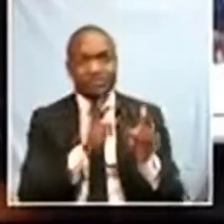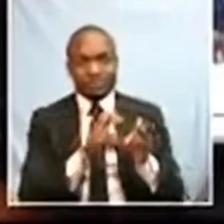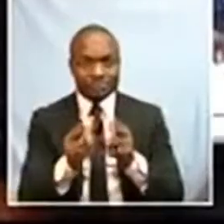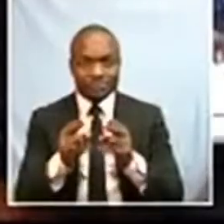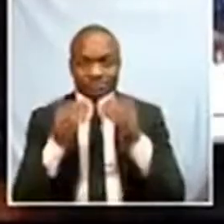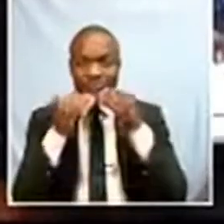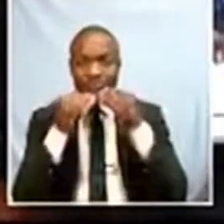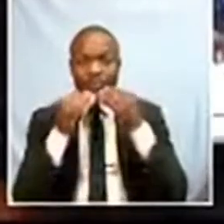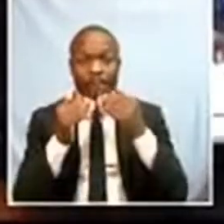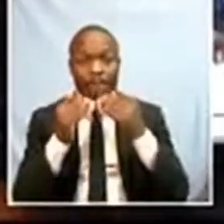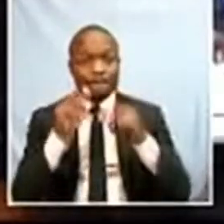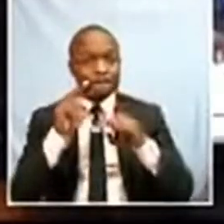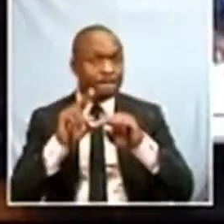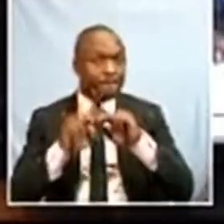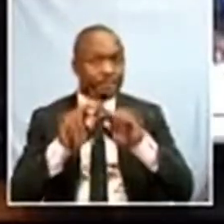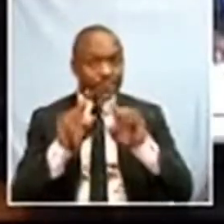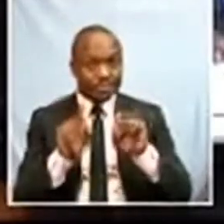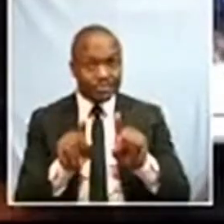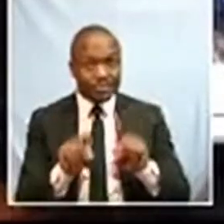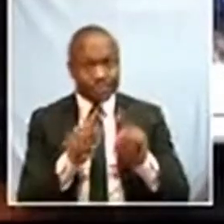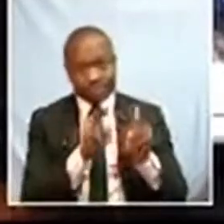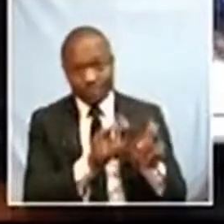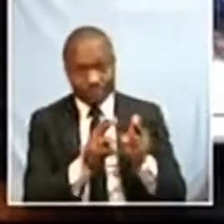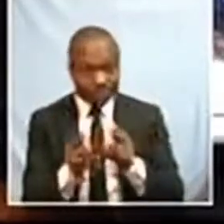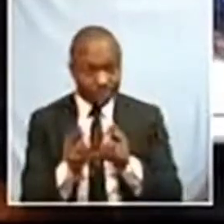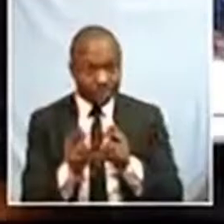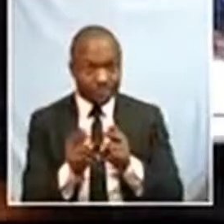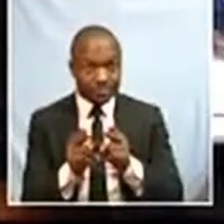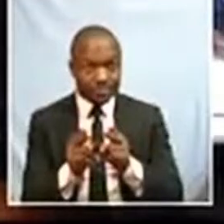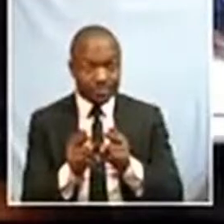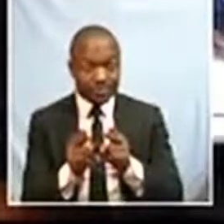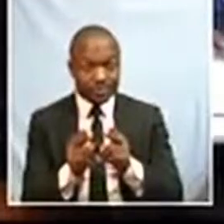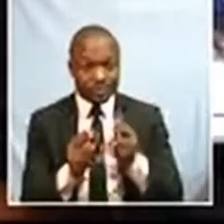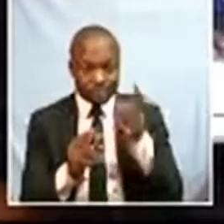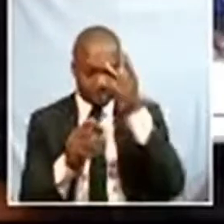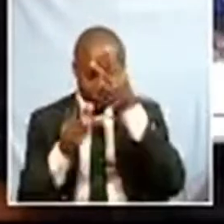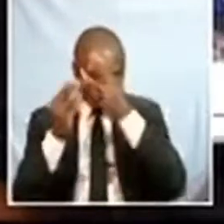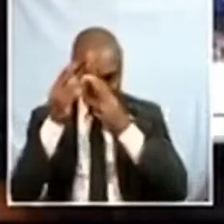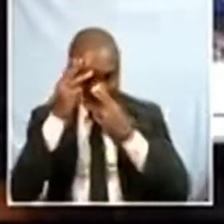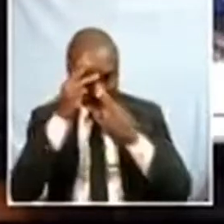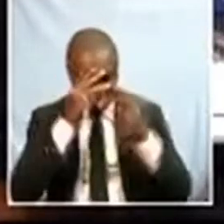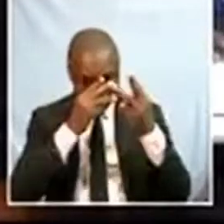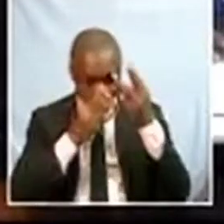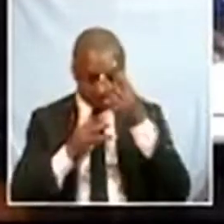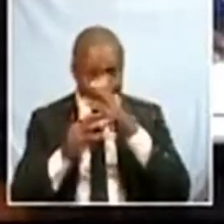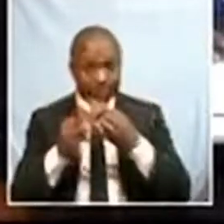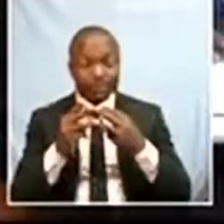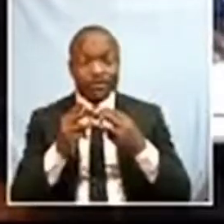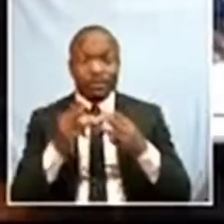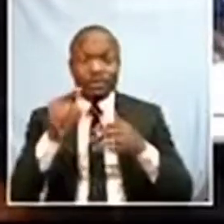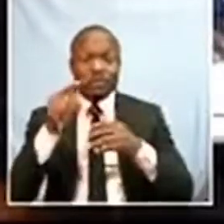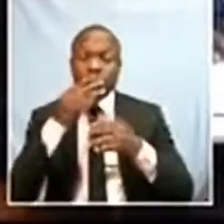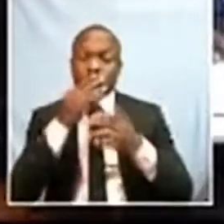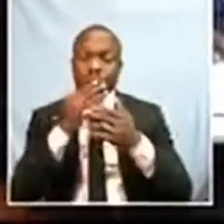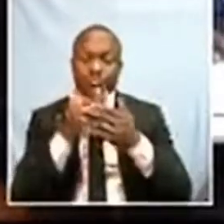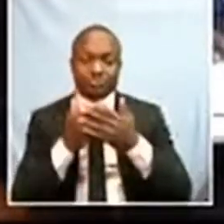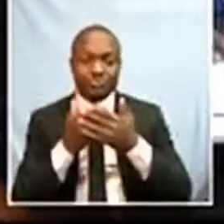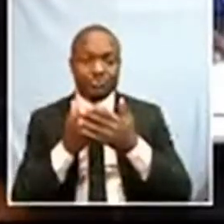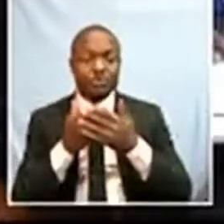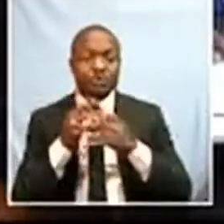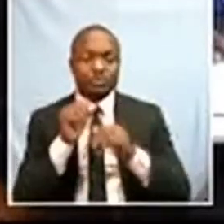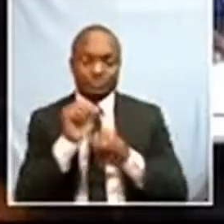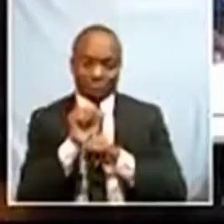Thank you, Chair. To respond to that concern, Chair, a due diligence